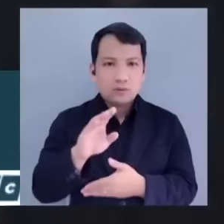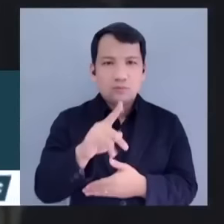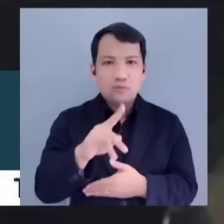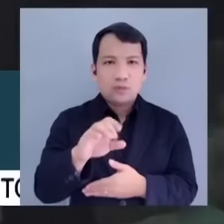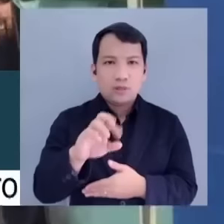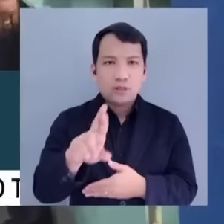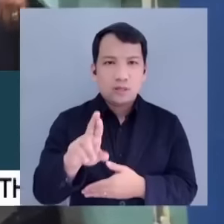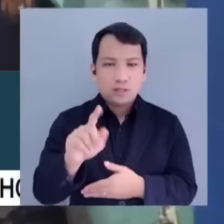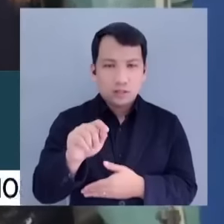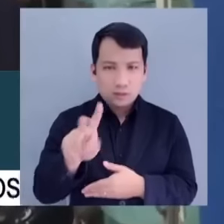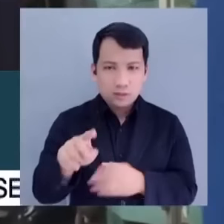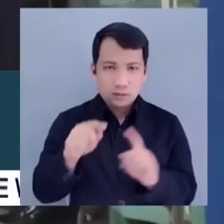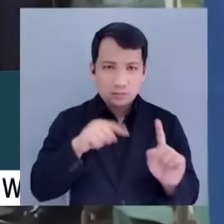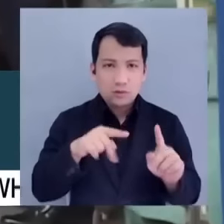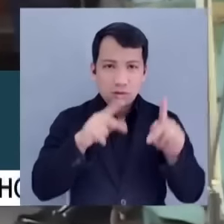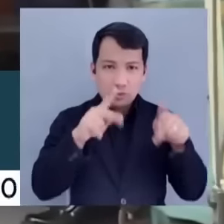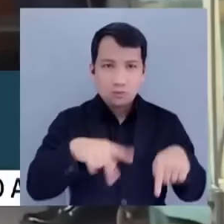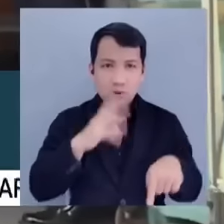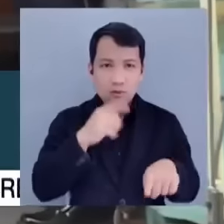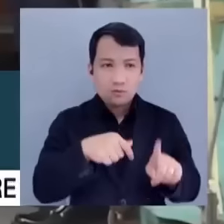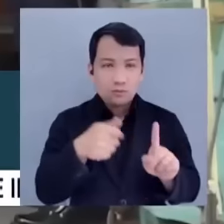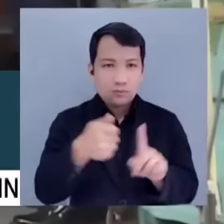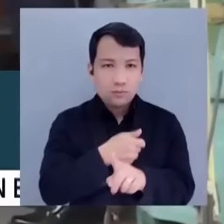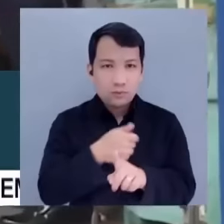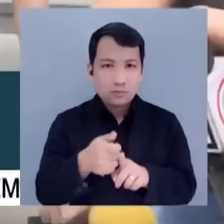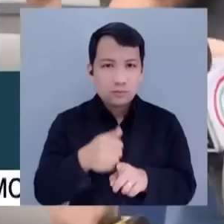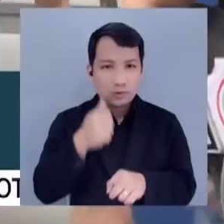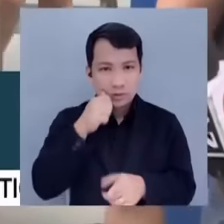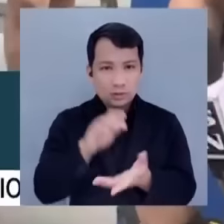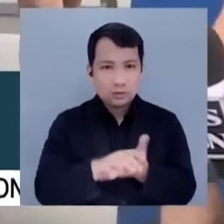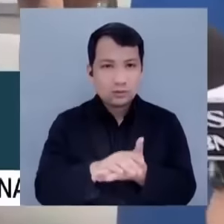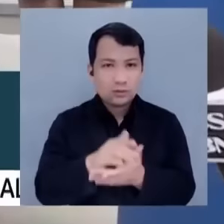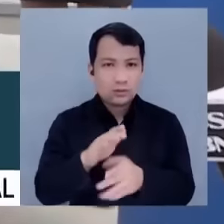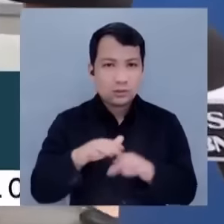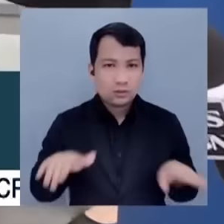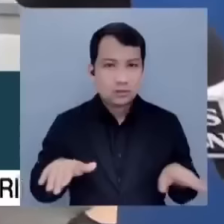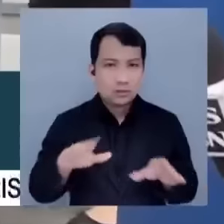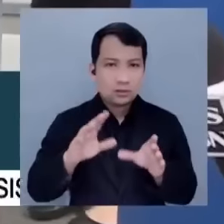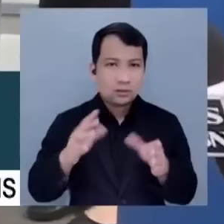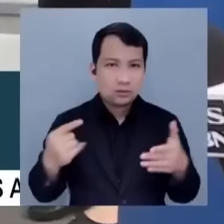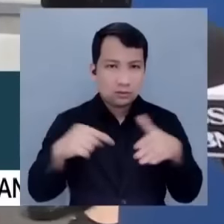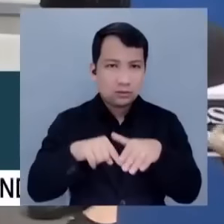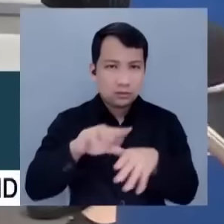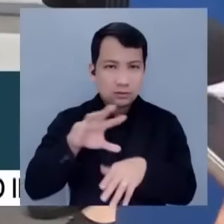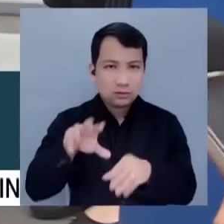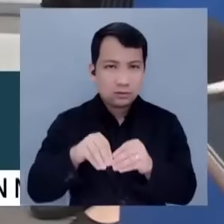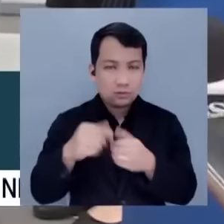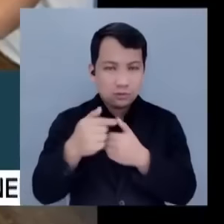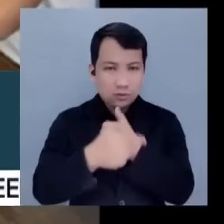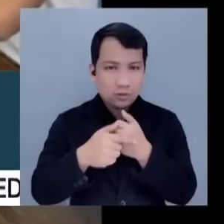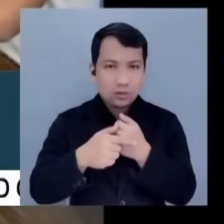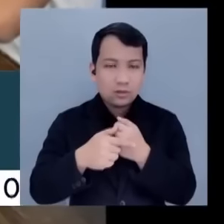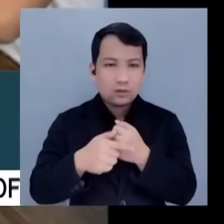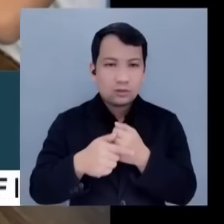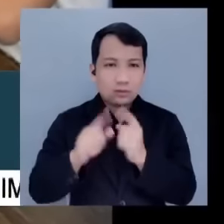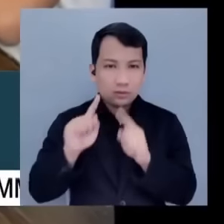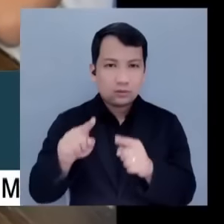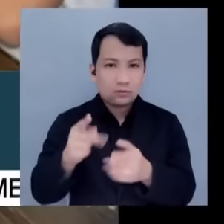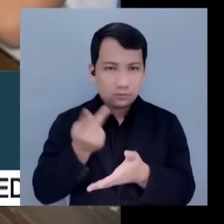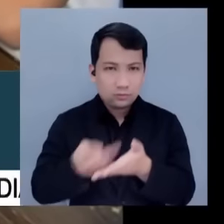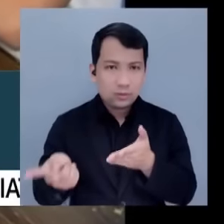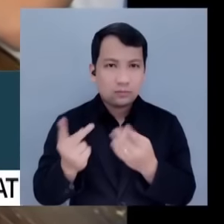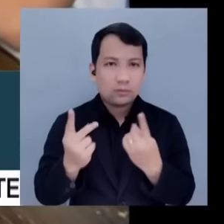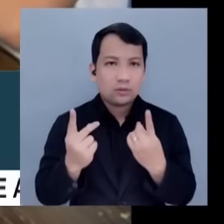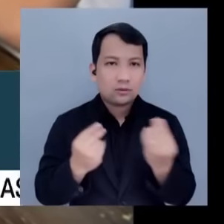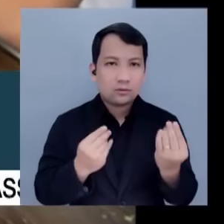as a person who abuses his wife and children. He included YouTube and Google as respondents for failing to act on his